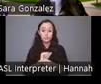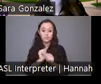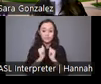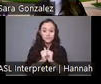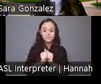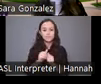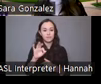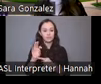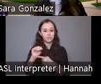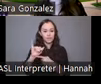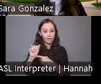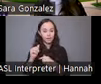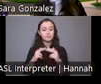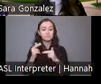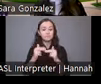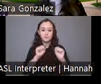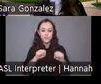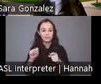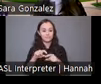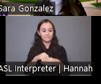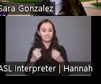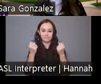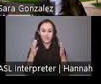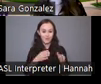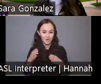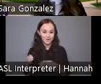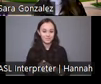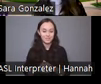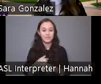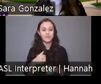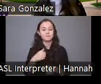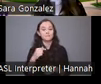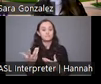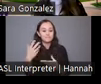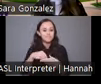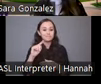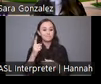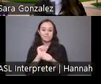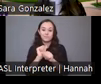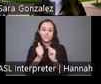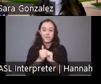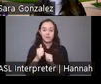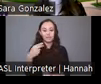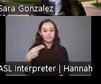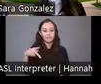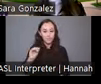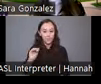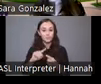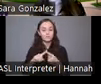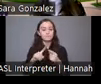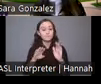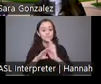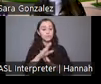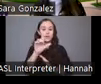archaeology builds capacity in several ways, including first working with the historic preservation office to develop a low impact